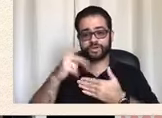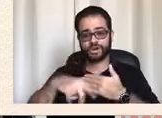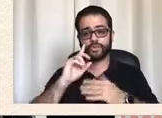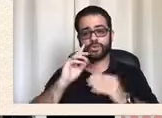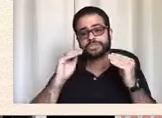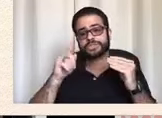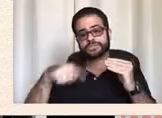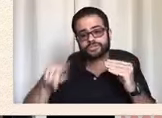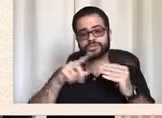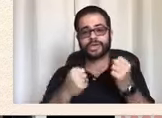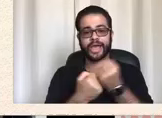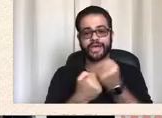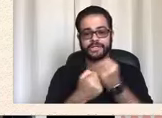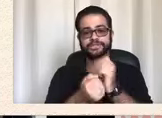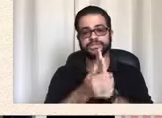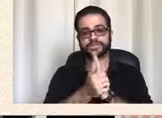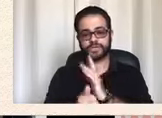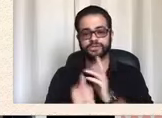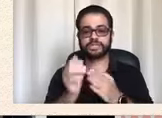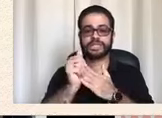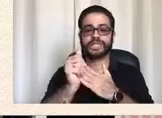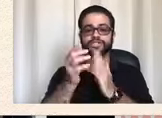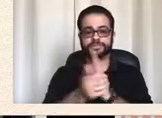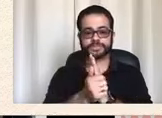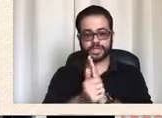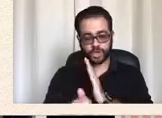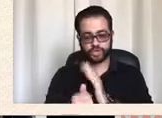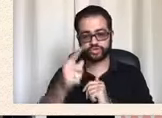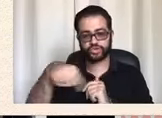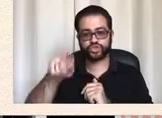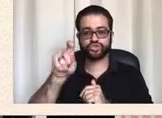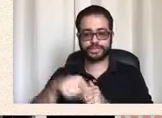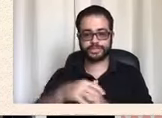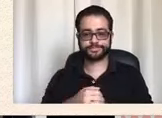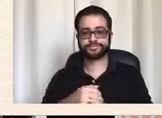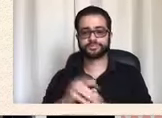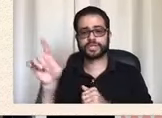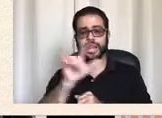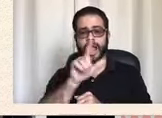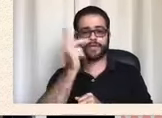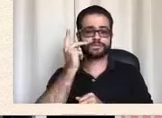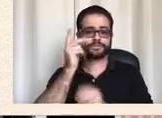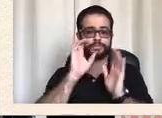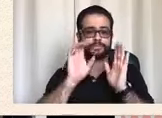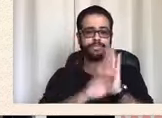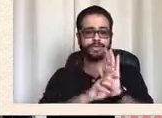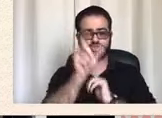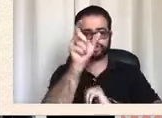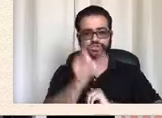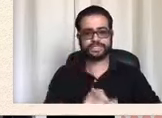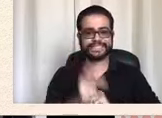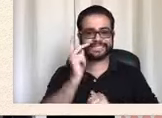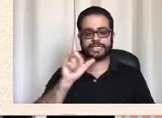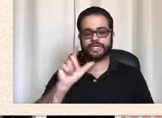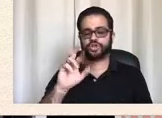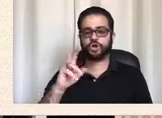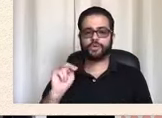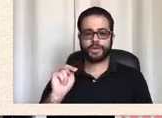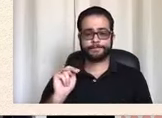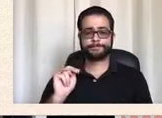advocacy skills, the leadership skills that you need. On the left there, you're going to see a picture there of Lauren.